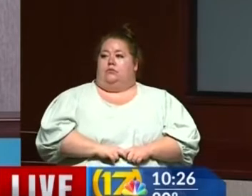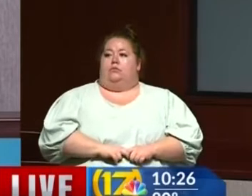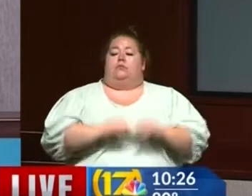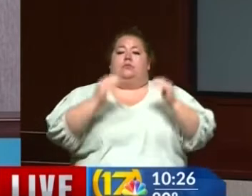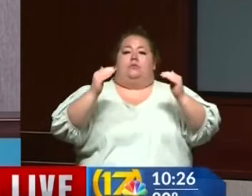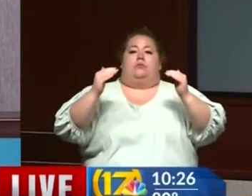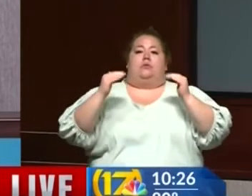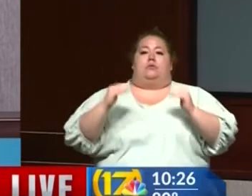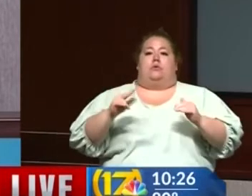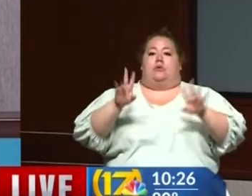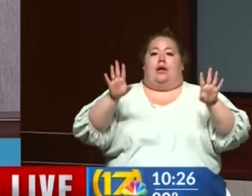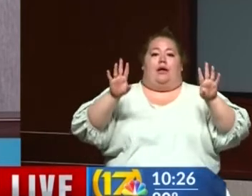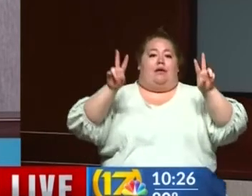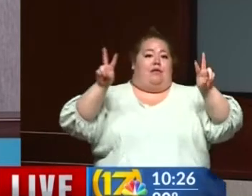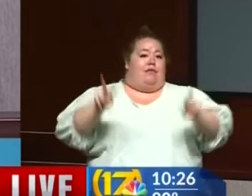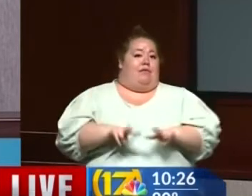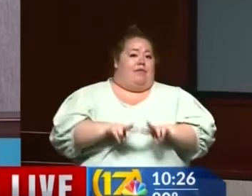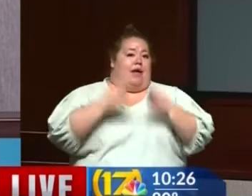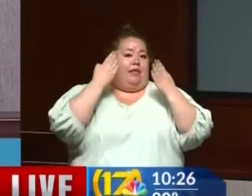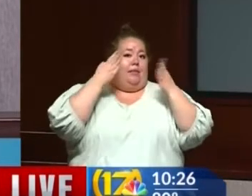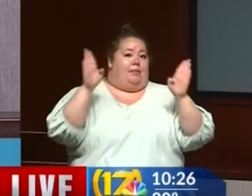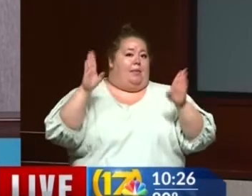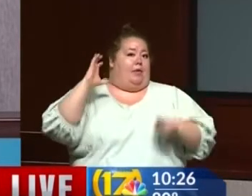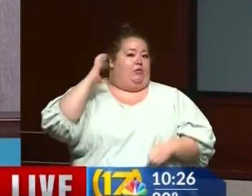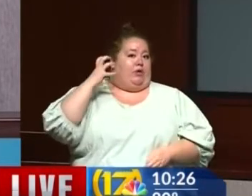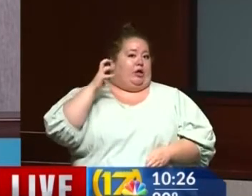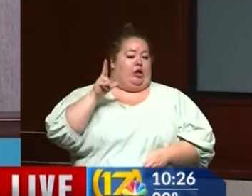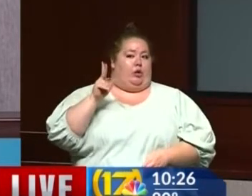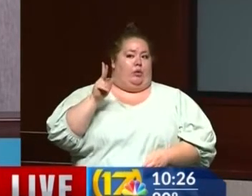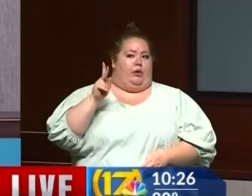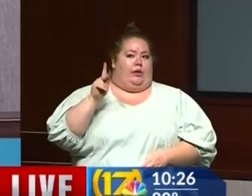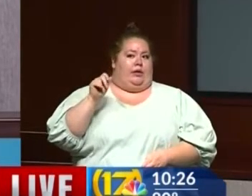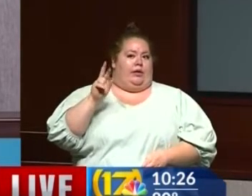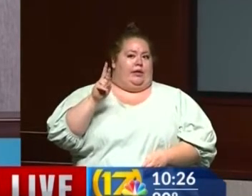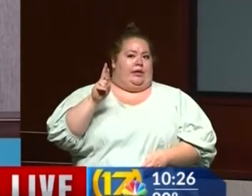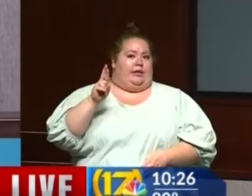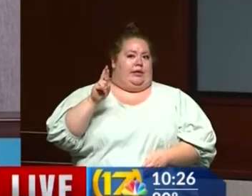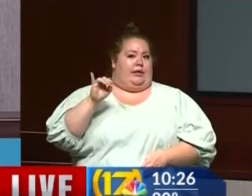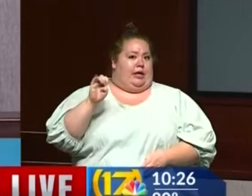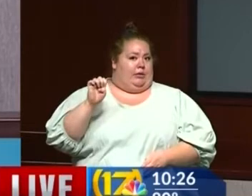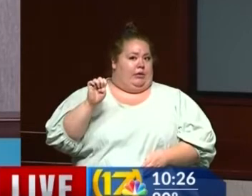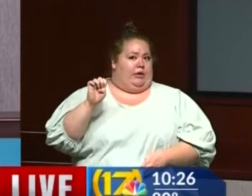Our next outlet is Valley Public Radio. I believe we have Carrie on the line.